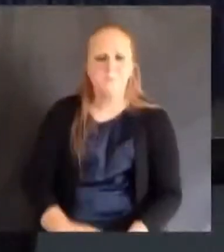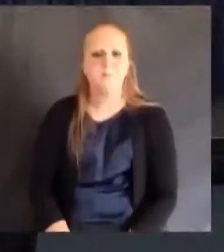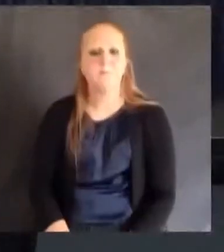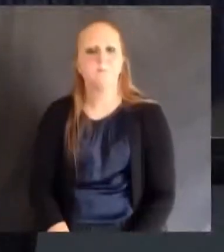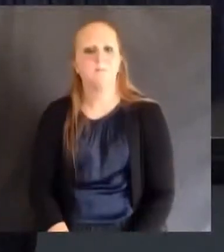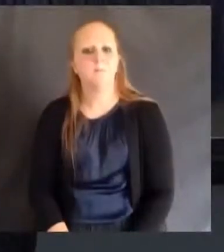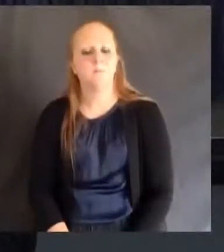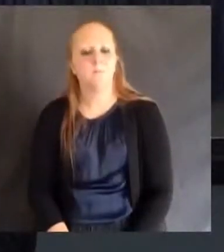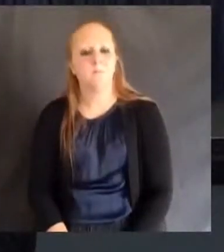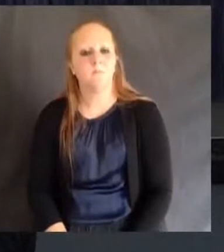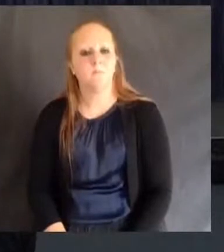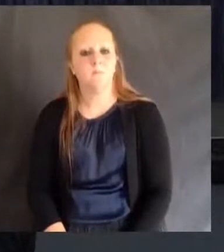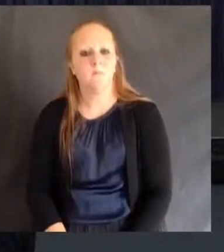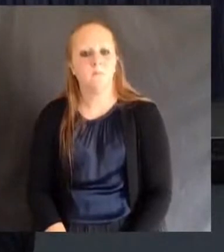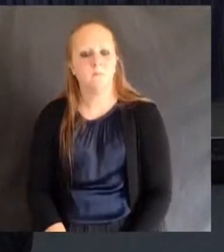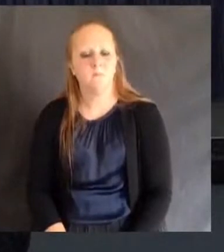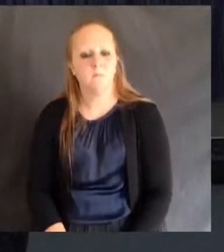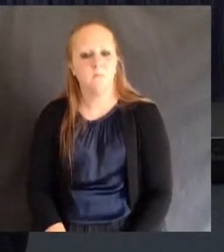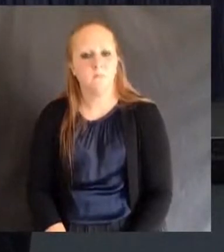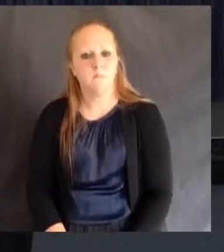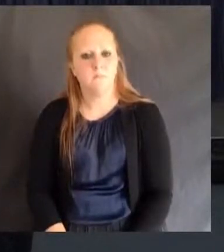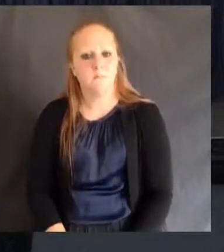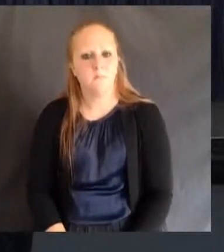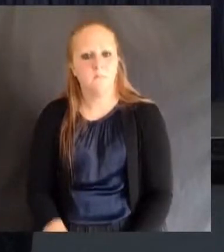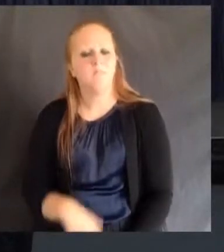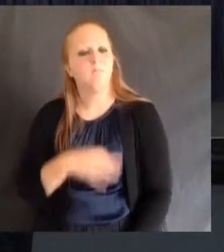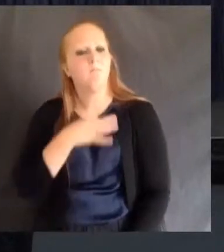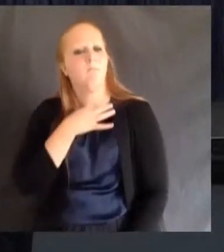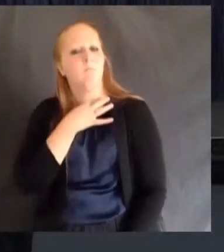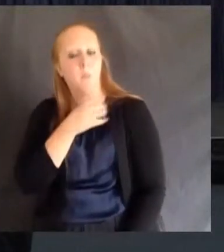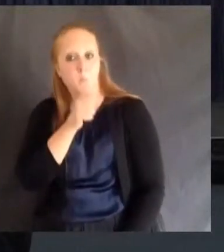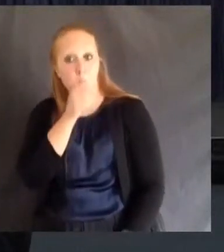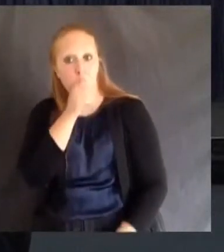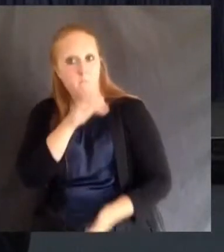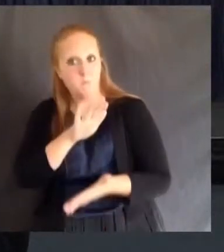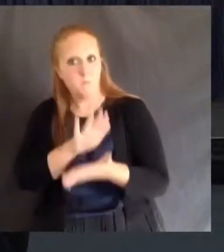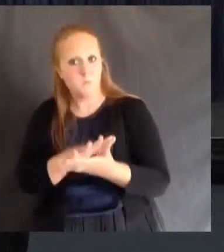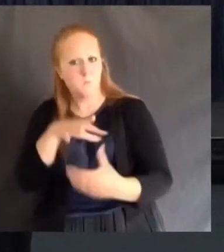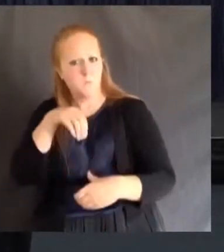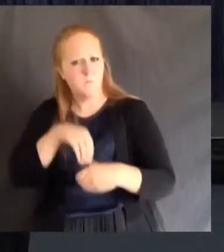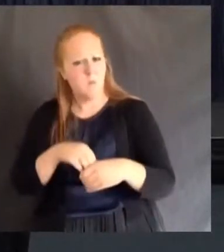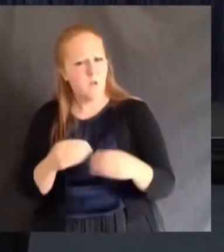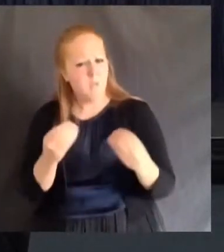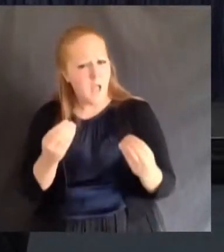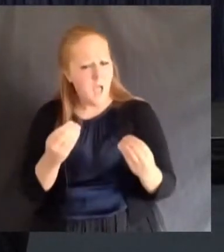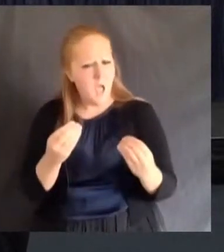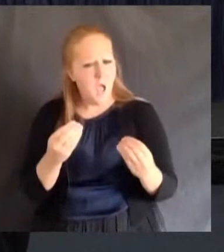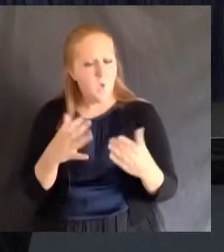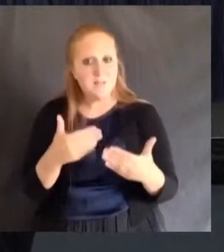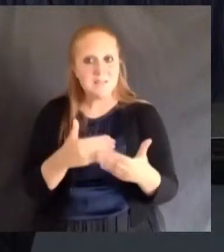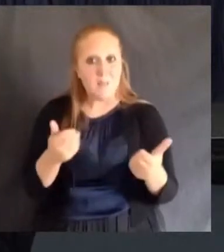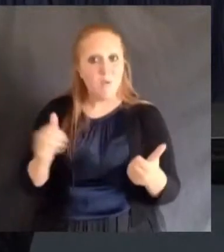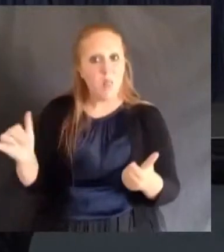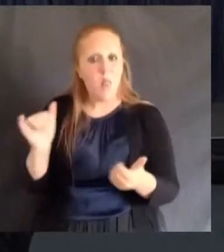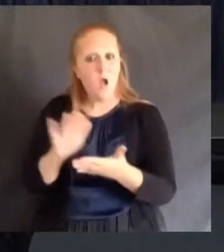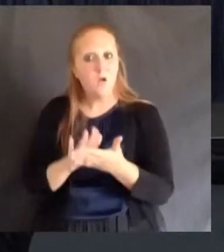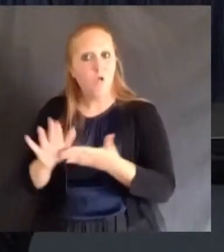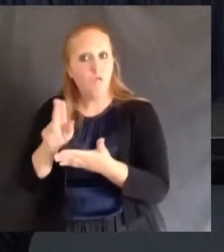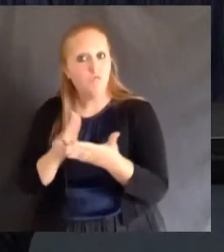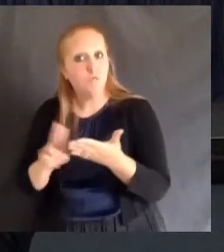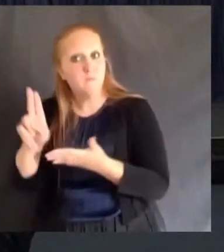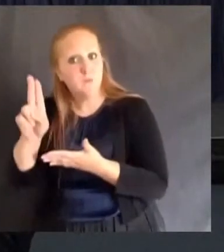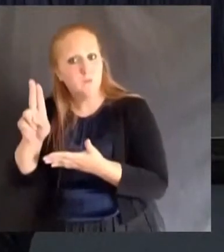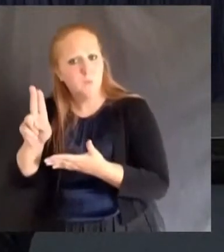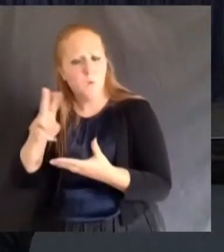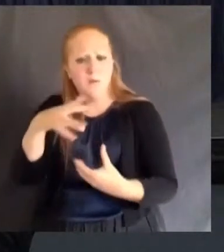about schools? the Attorney General's? How would private schools fit into this? Would they be more like colleges that present Sure. for individual plans, or like? They would be public part